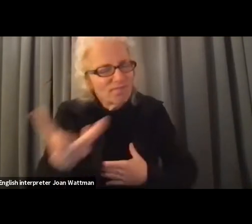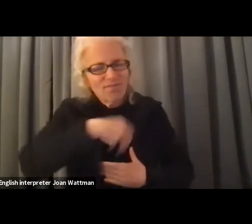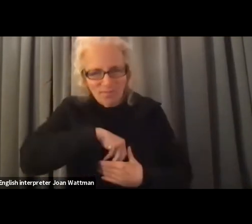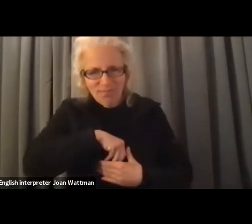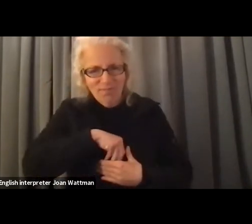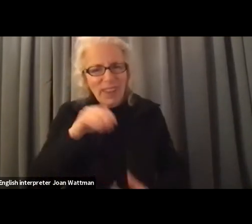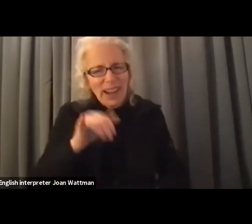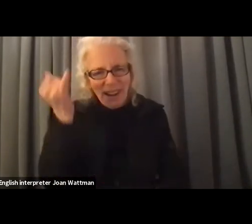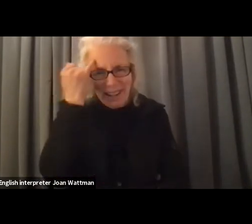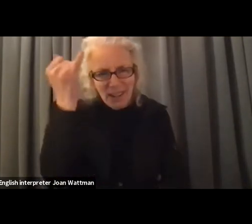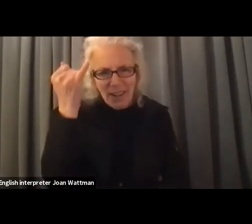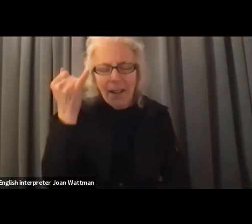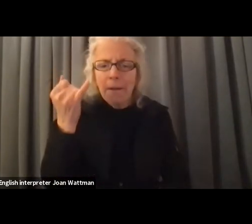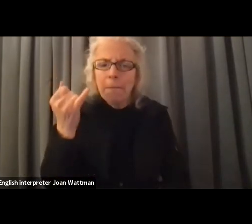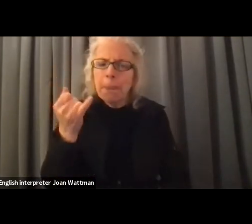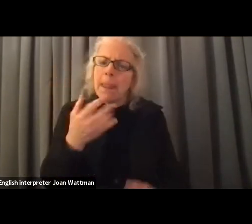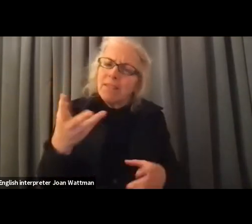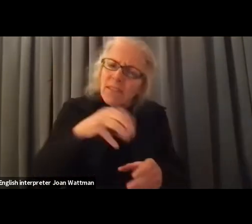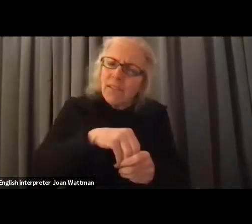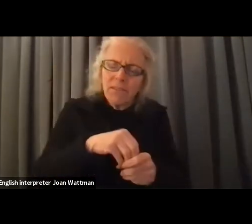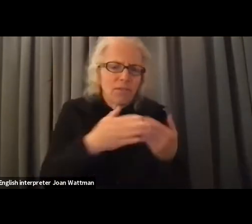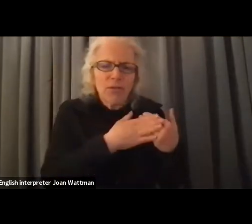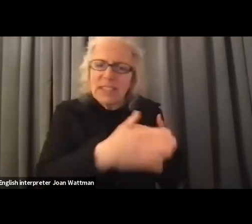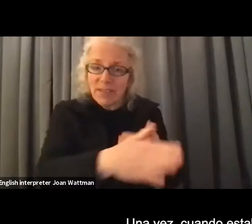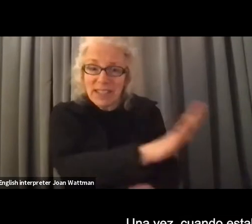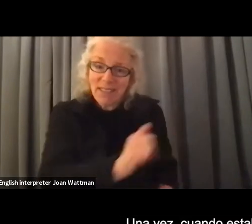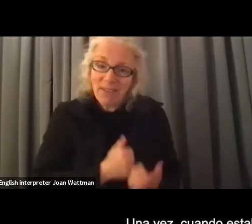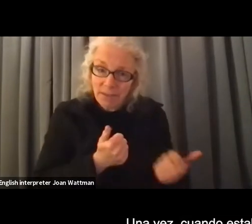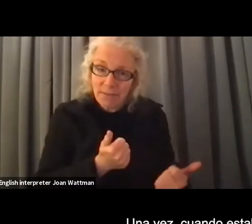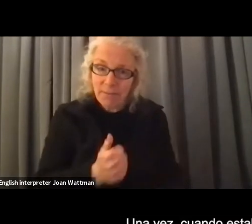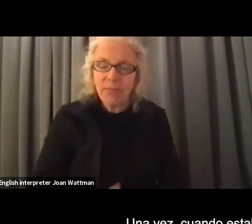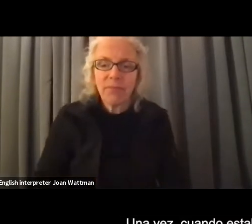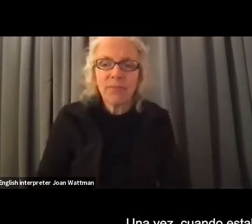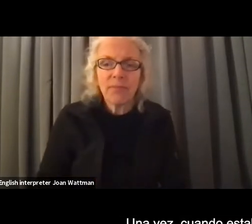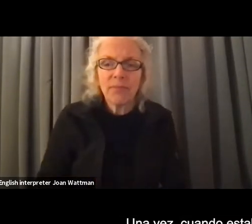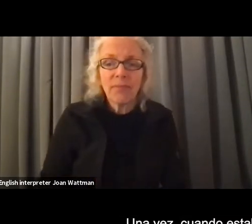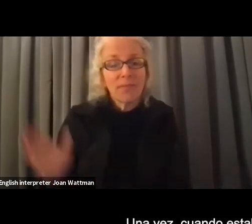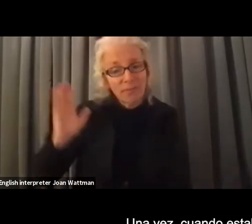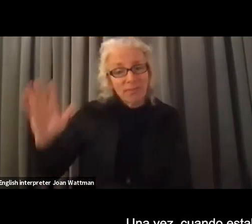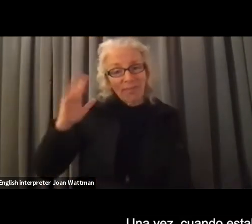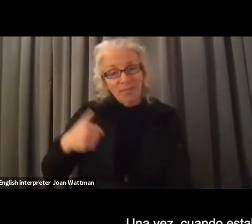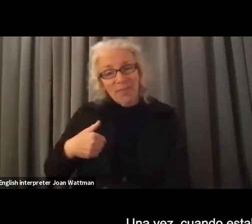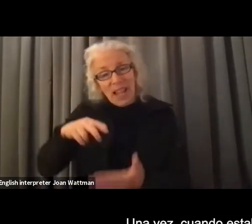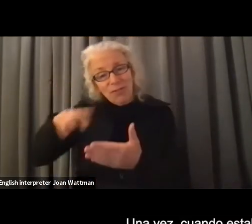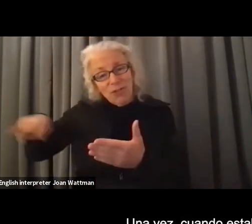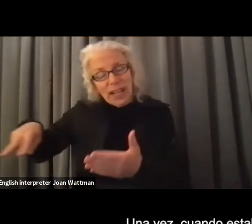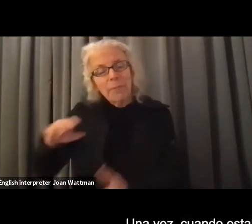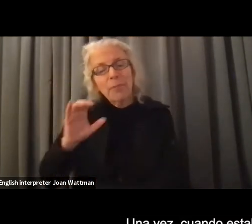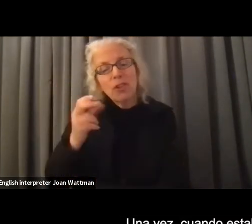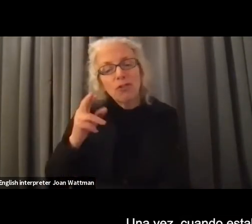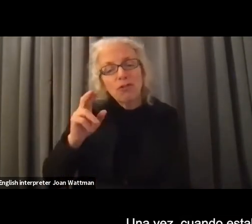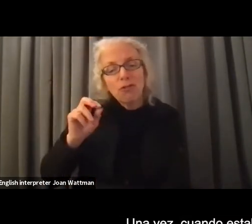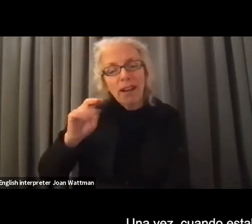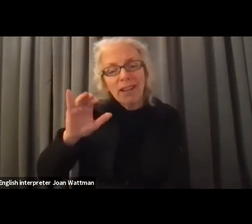and something he engaged throughout the course of his life. Once, when I was reading chronicles of the early